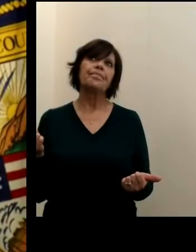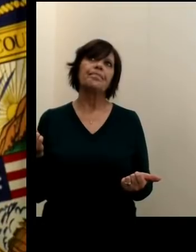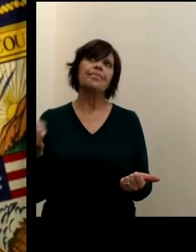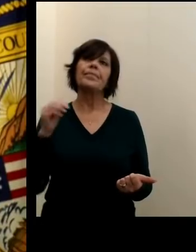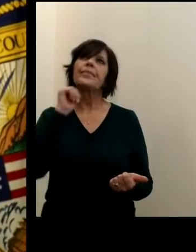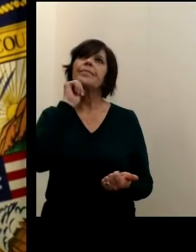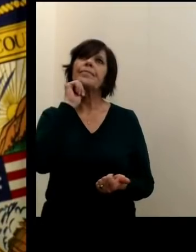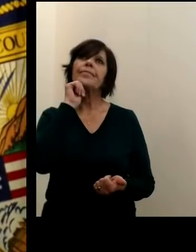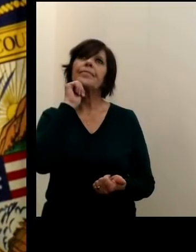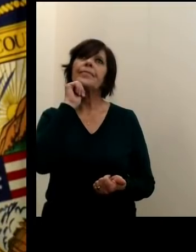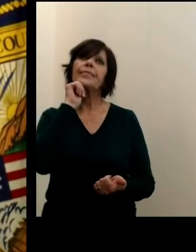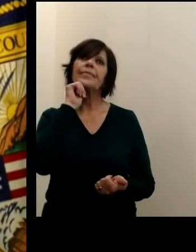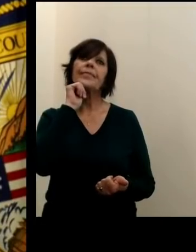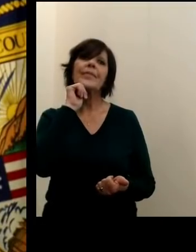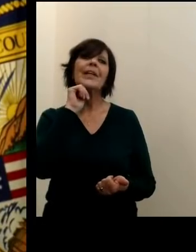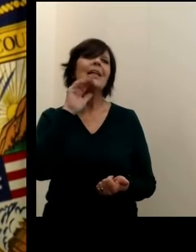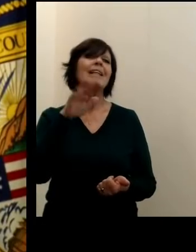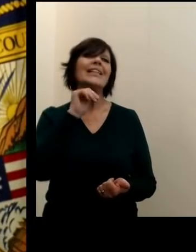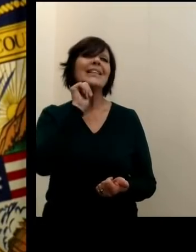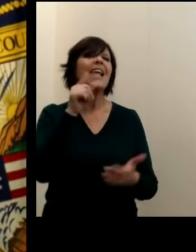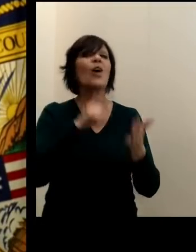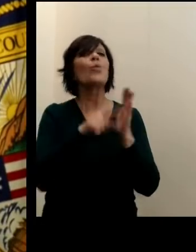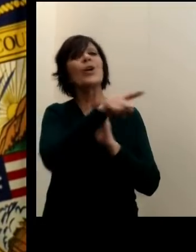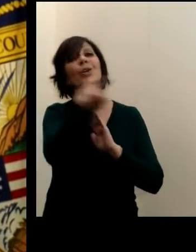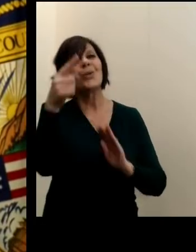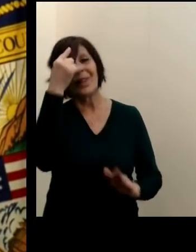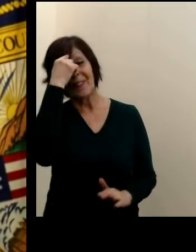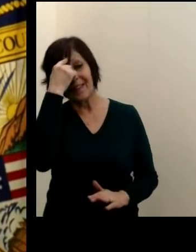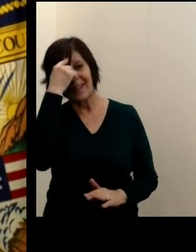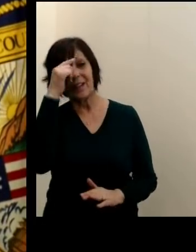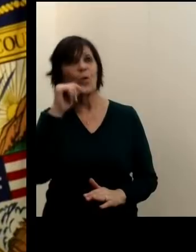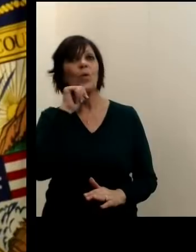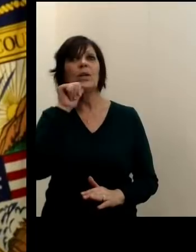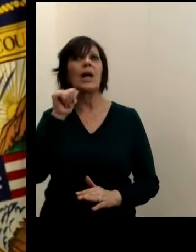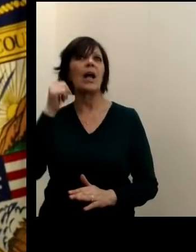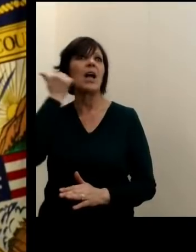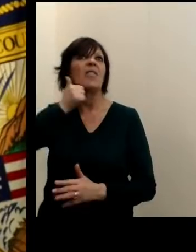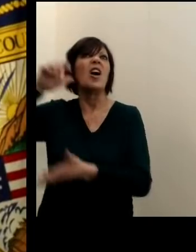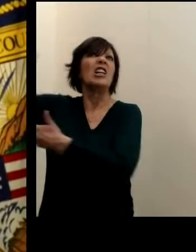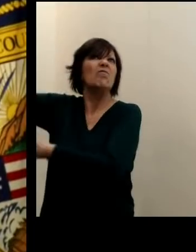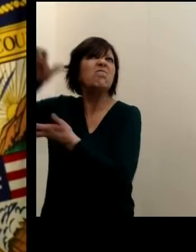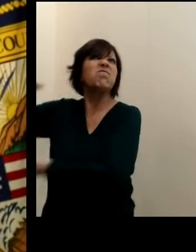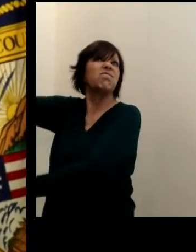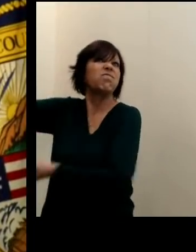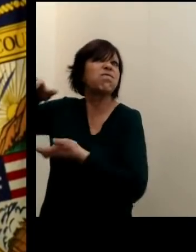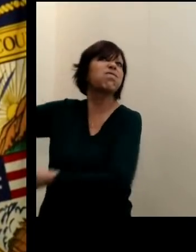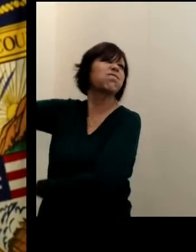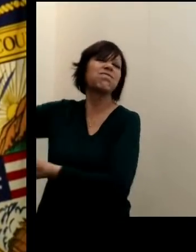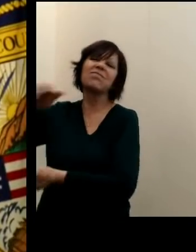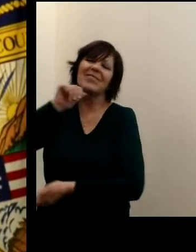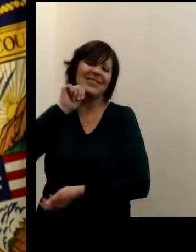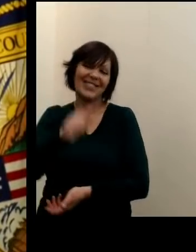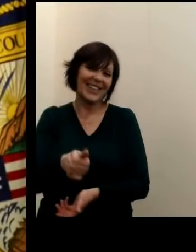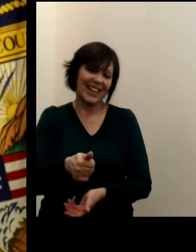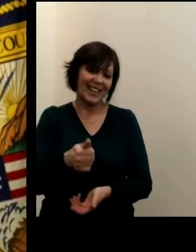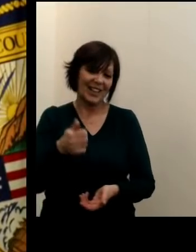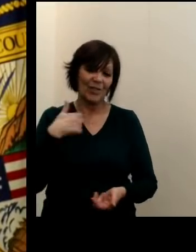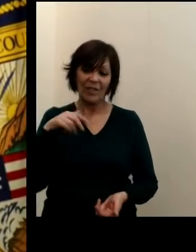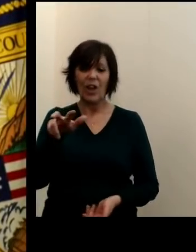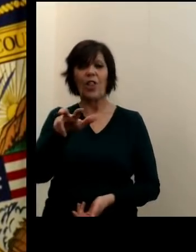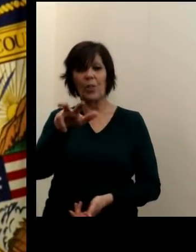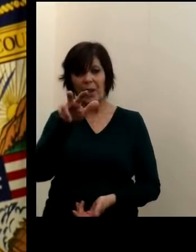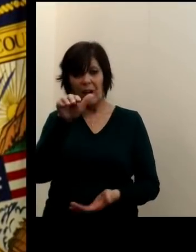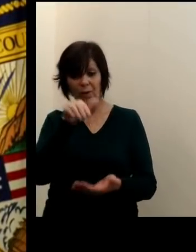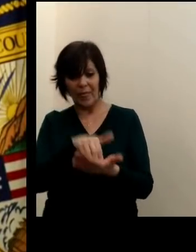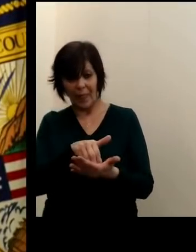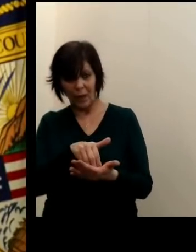It's not what people think. We are not getting thousands of doses a day from New York State. New York State has 300,000 doses